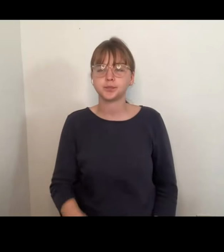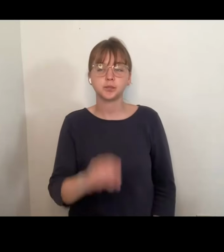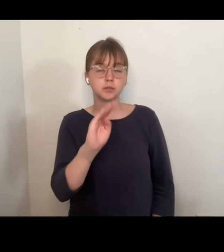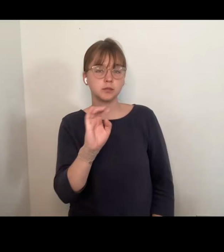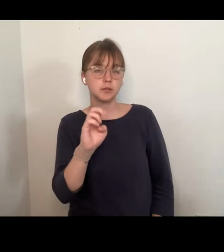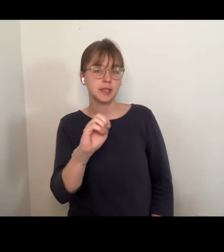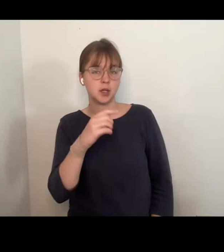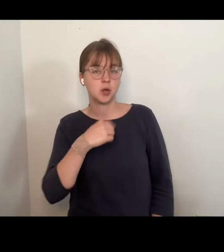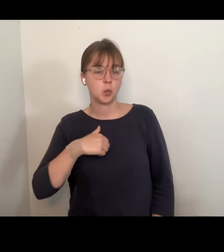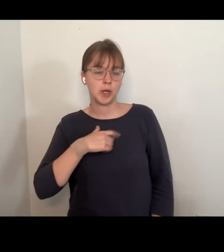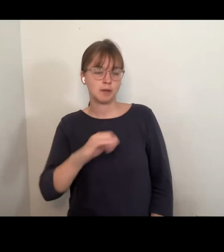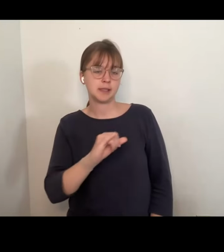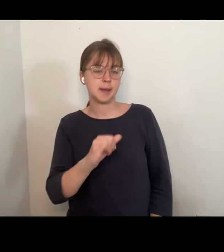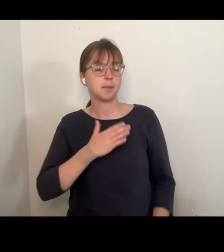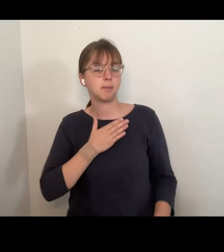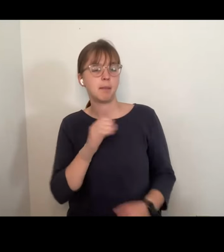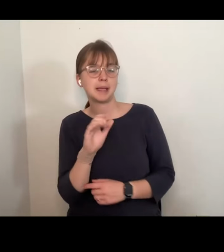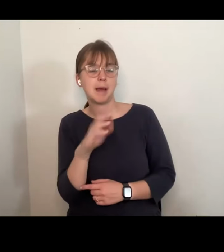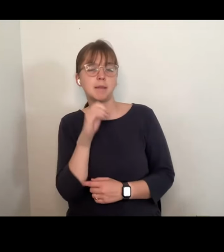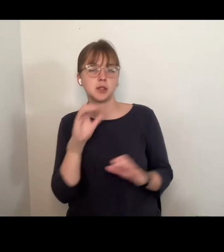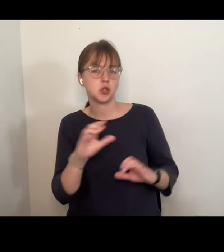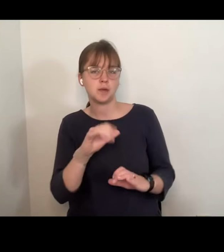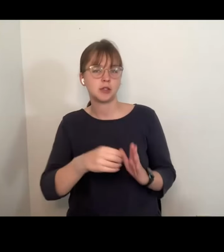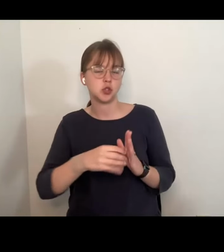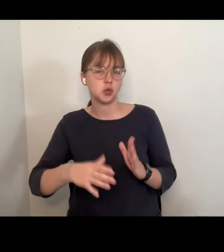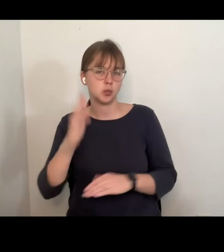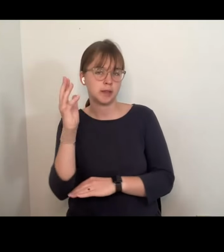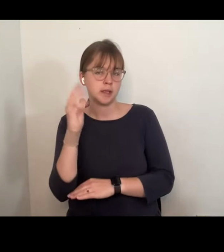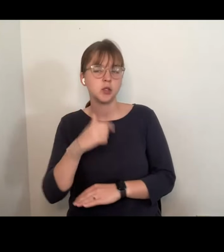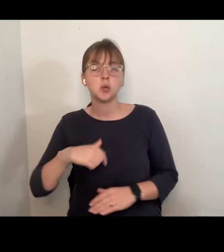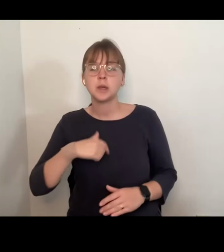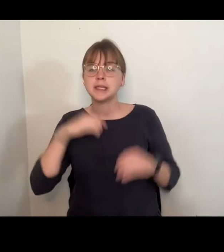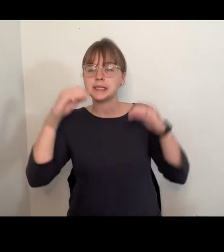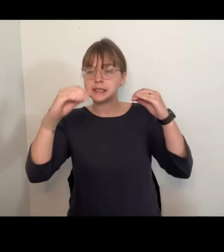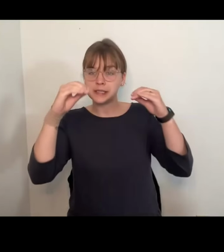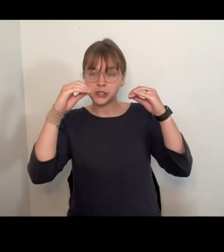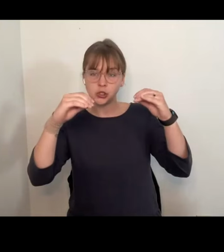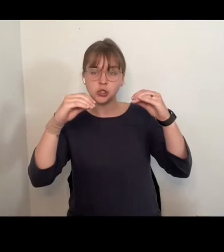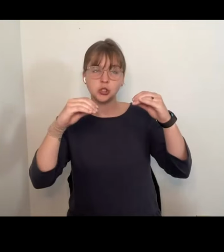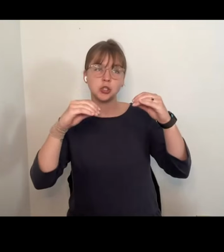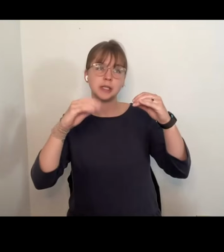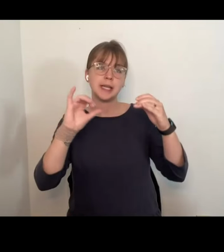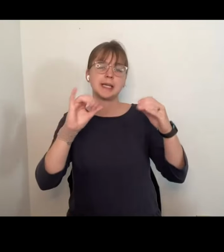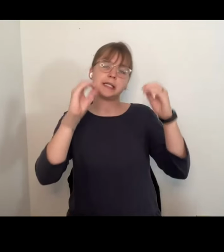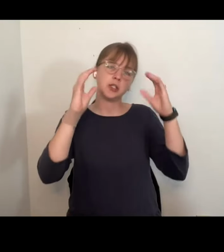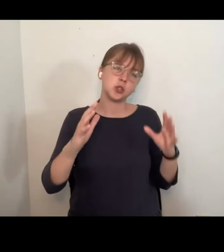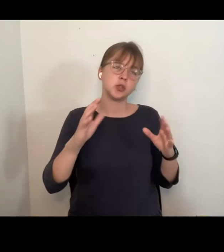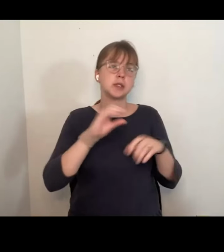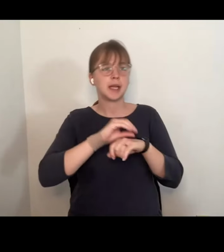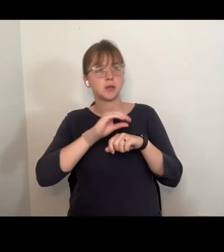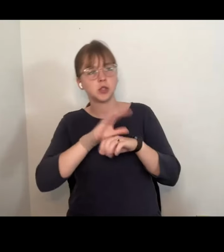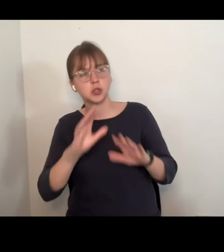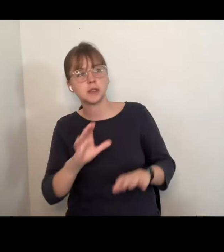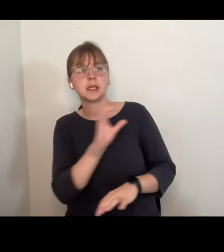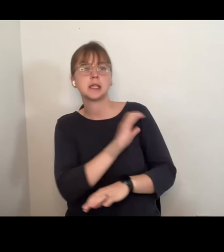I mean, my lab doesn't do the student presentations. We teach you teachers and educators and counselors and